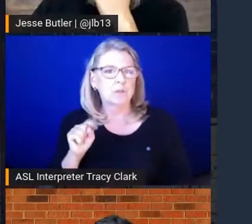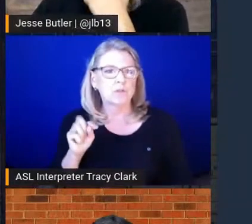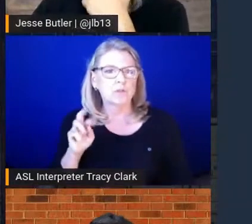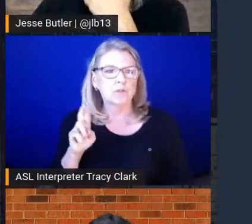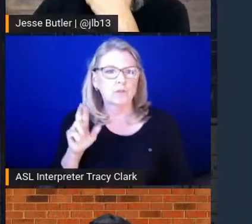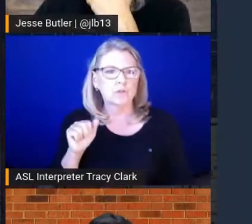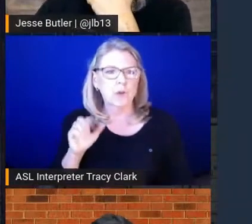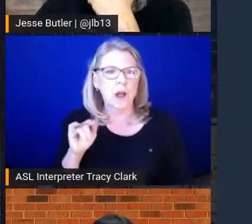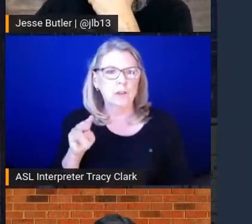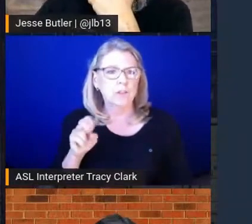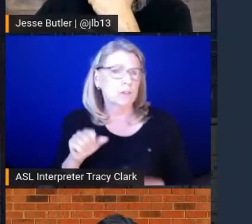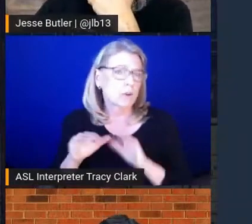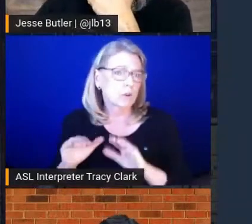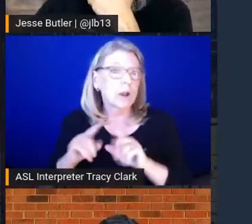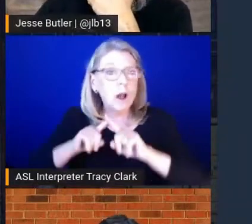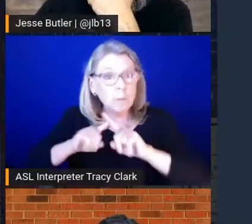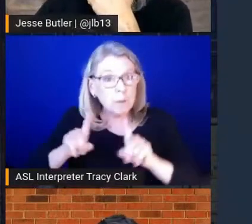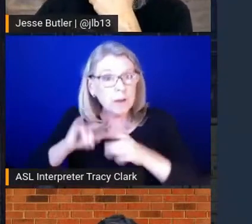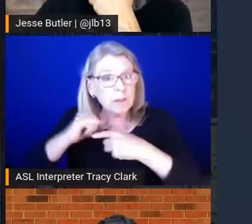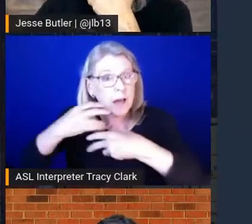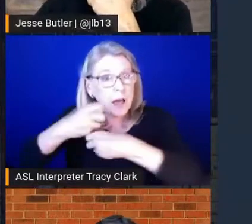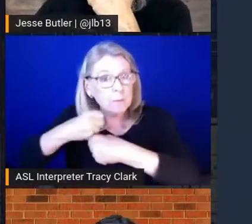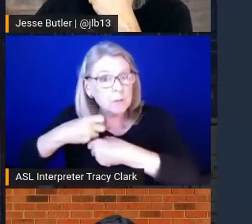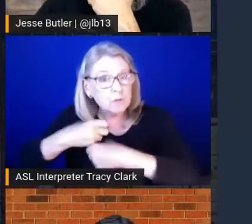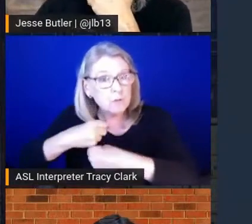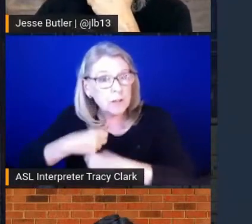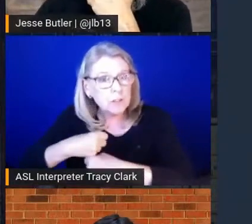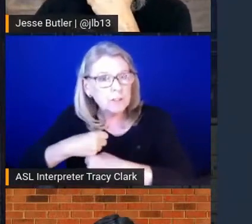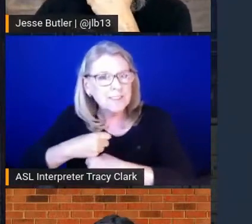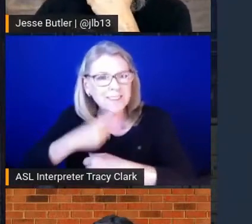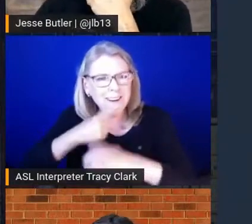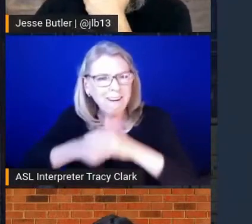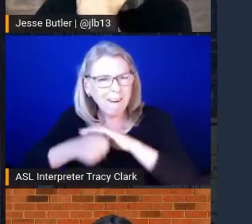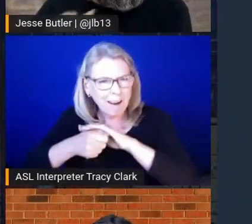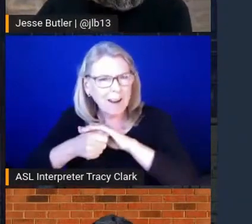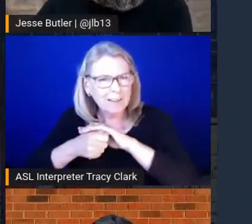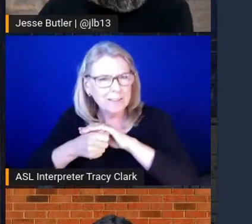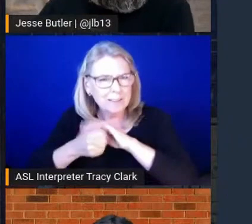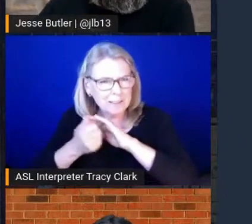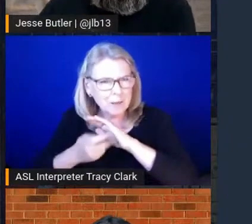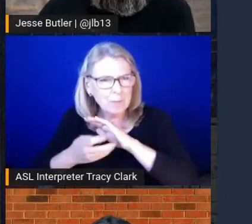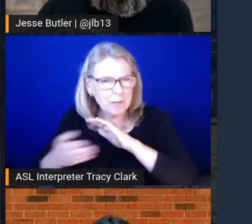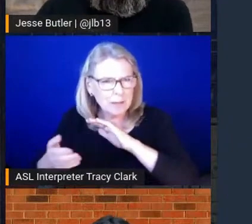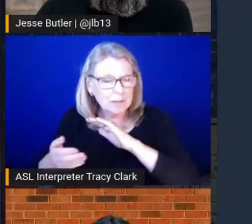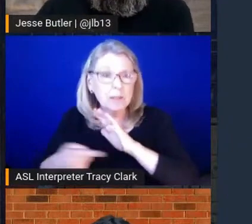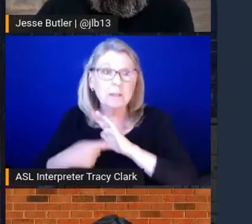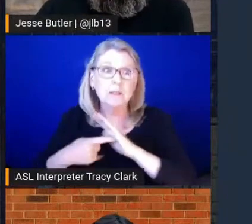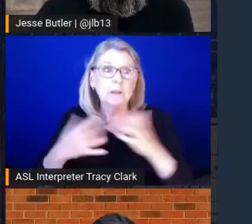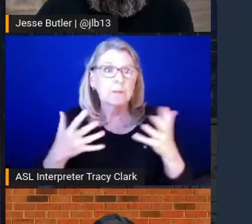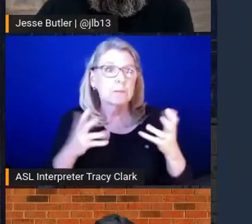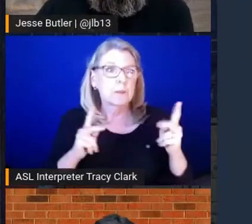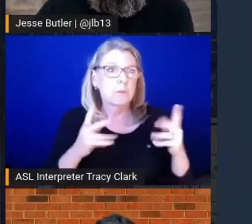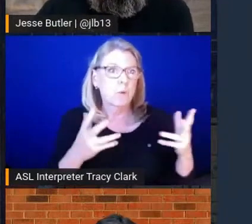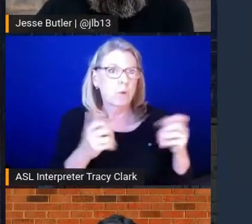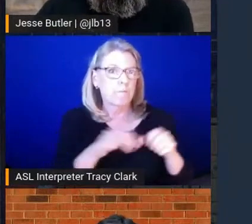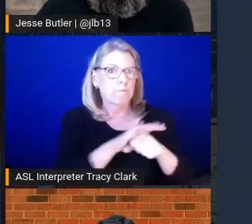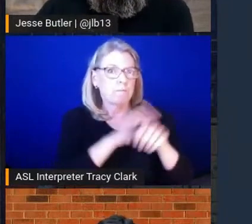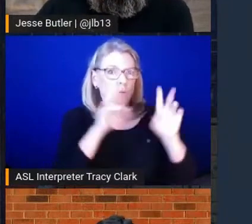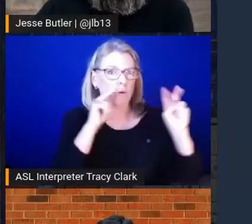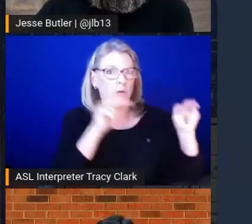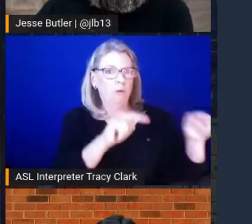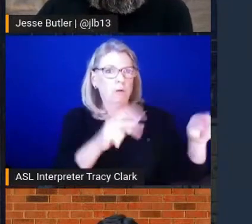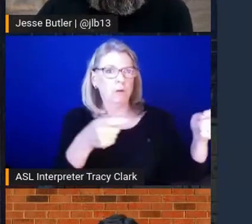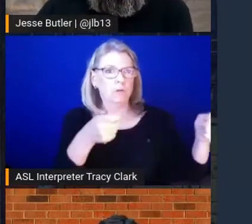it hides certain things from you, and sometimes people want to have the full control over their underlying infrastructure.